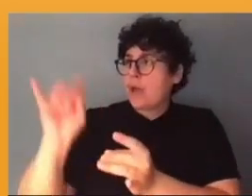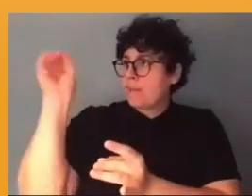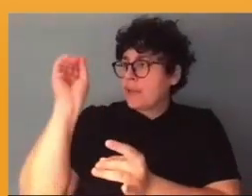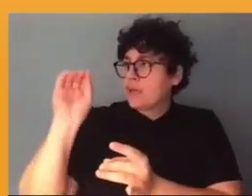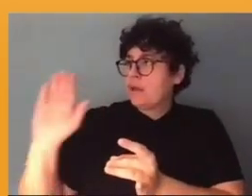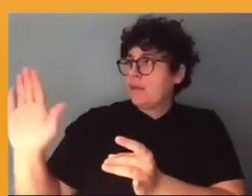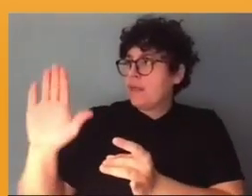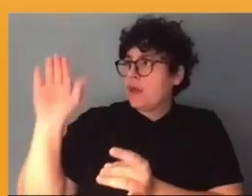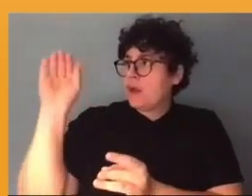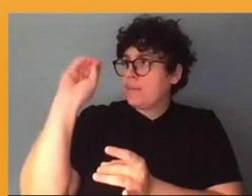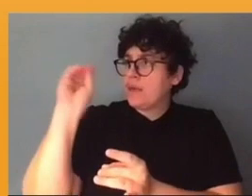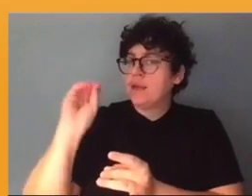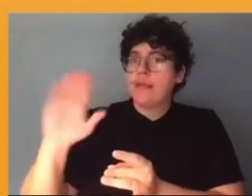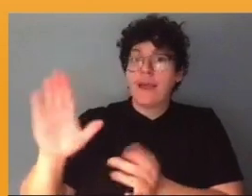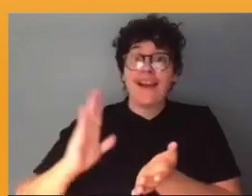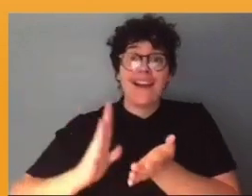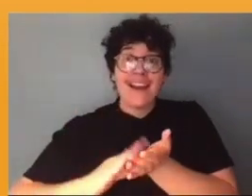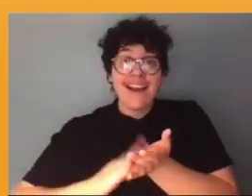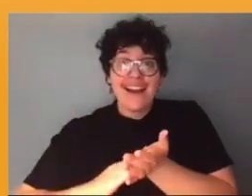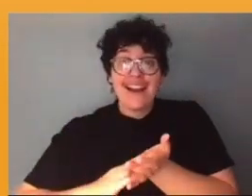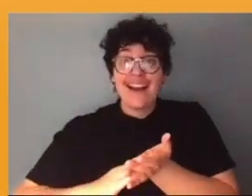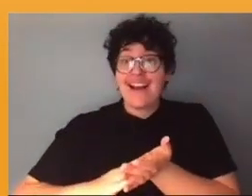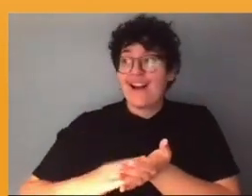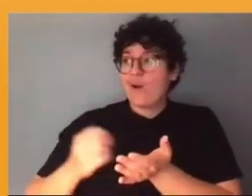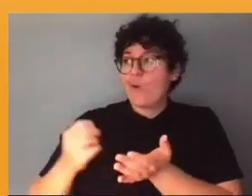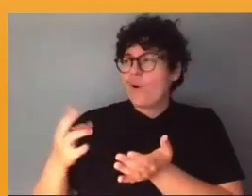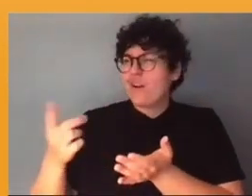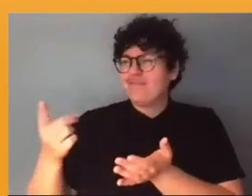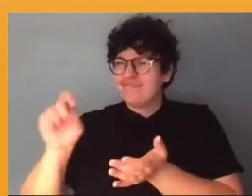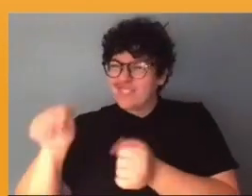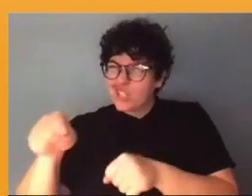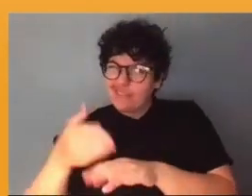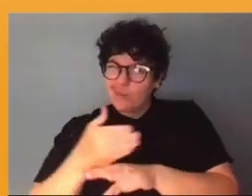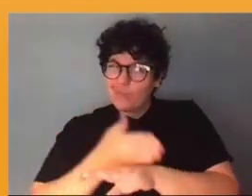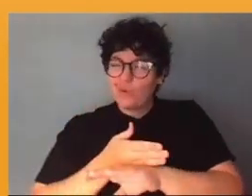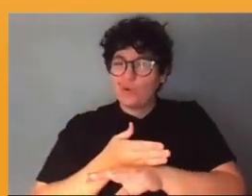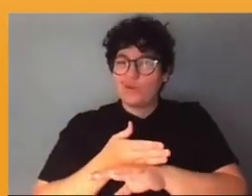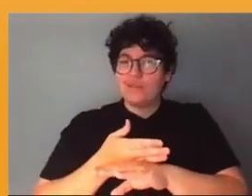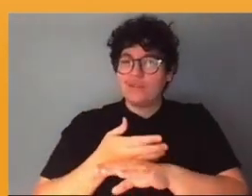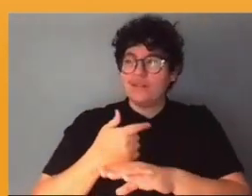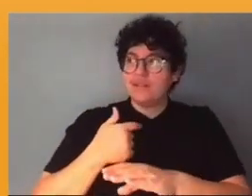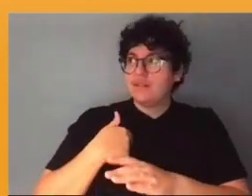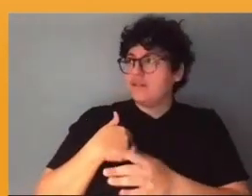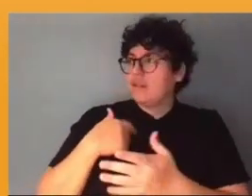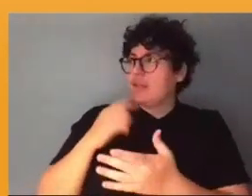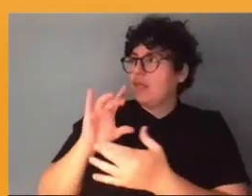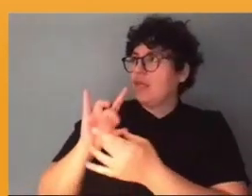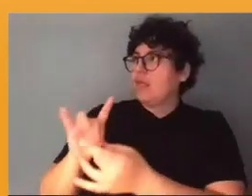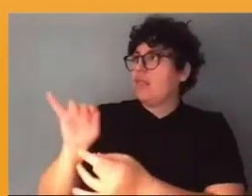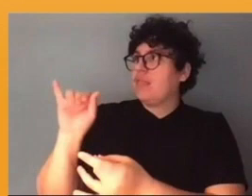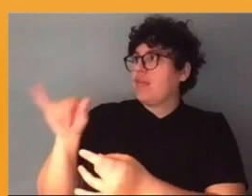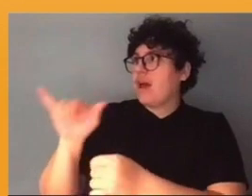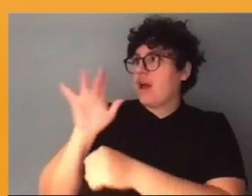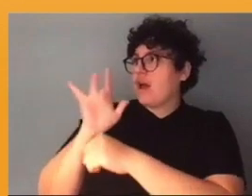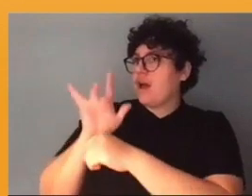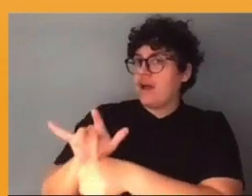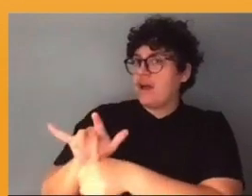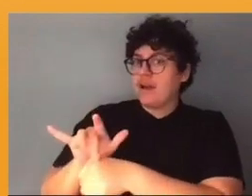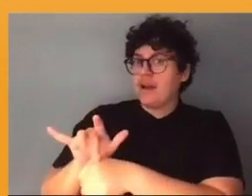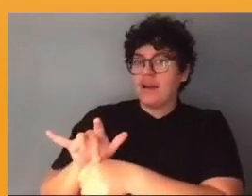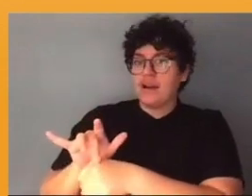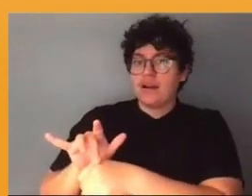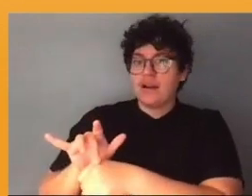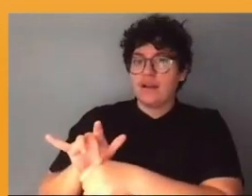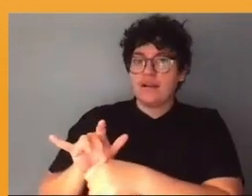dance was so great. Or, you know, I really think you could have improved on this portion. And while it's important to